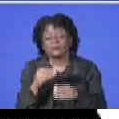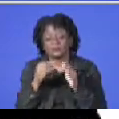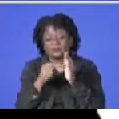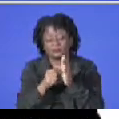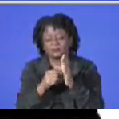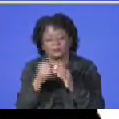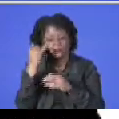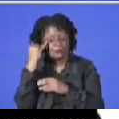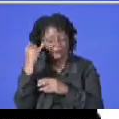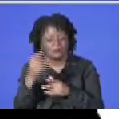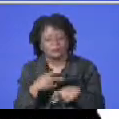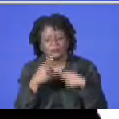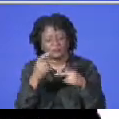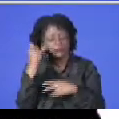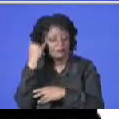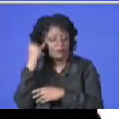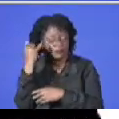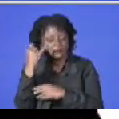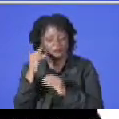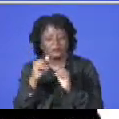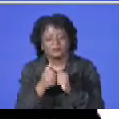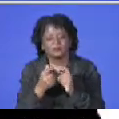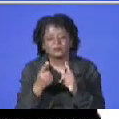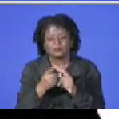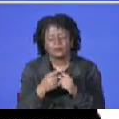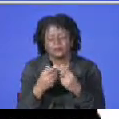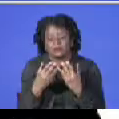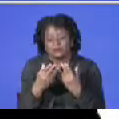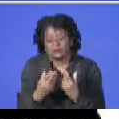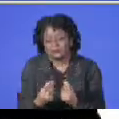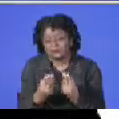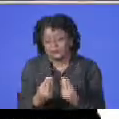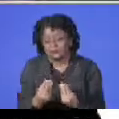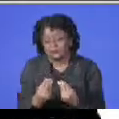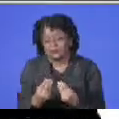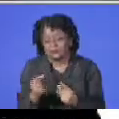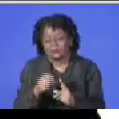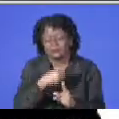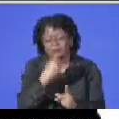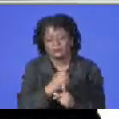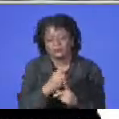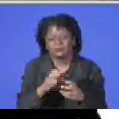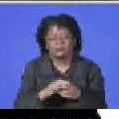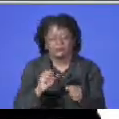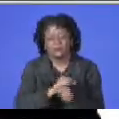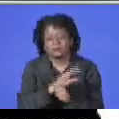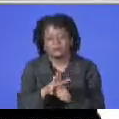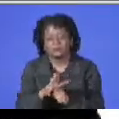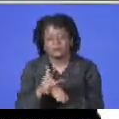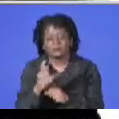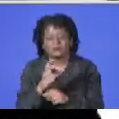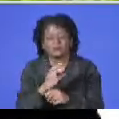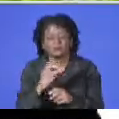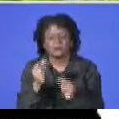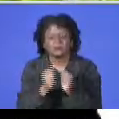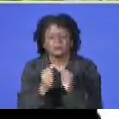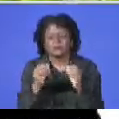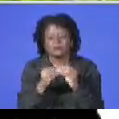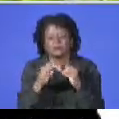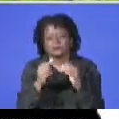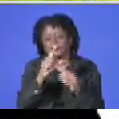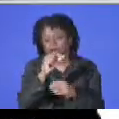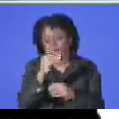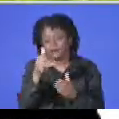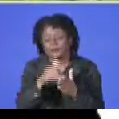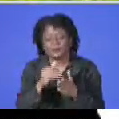from the COVID-19 pandemic. Aldavis Munnings takes a look. With more than 20,000 businesses nationwide, it's